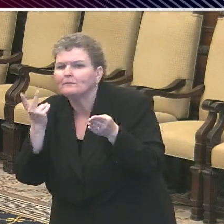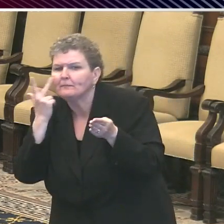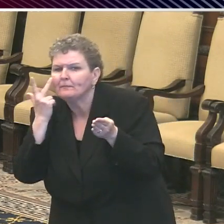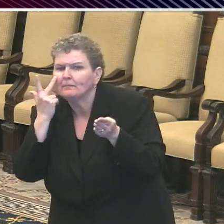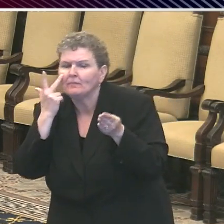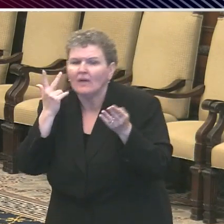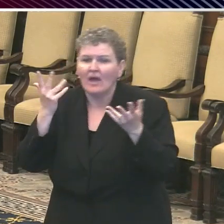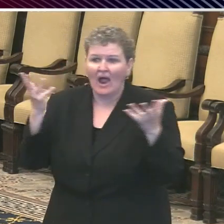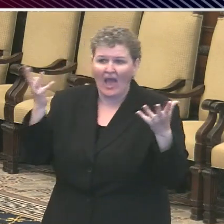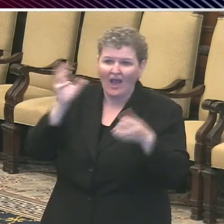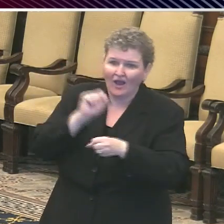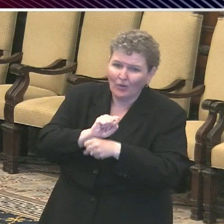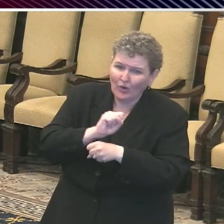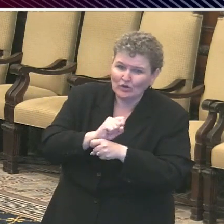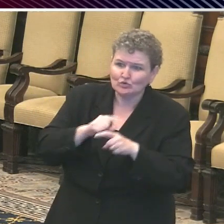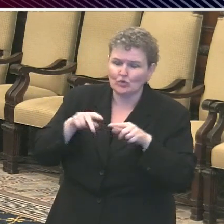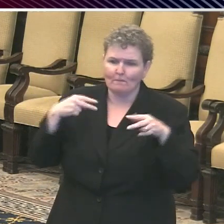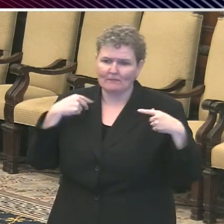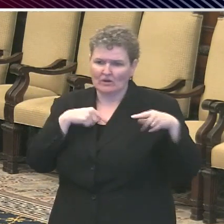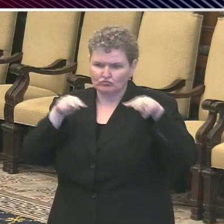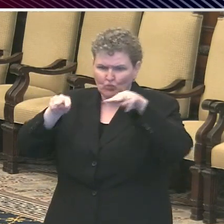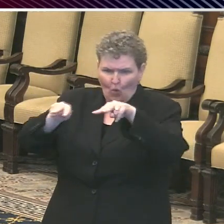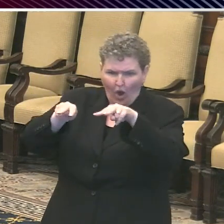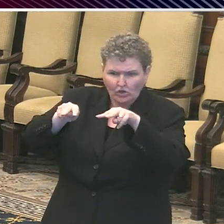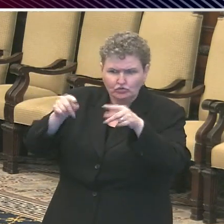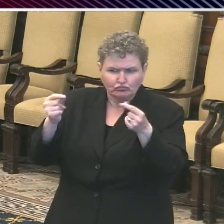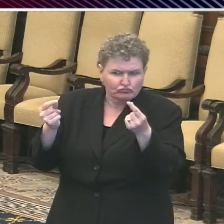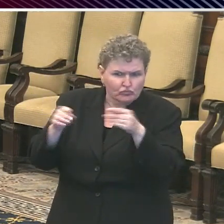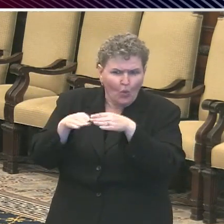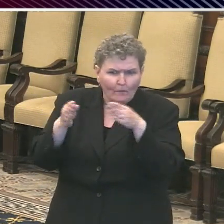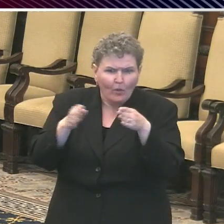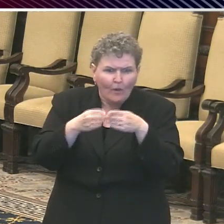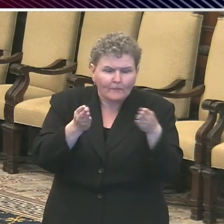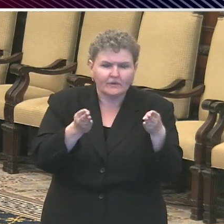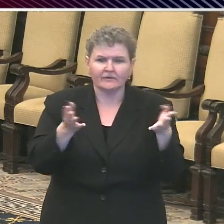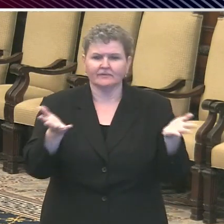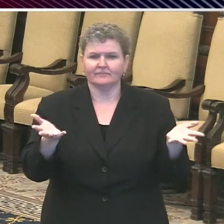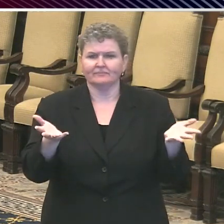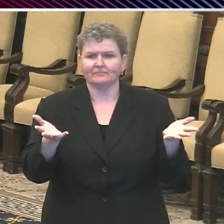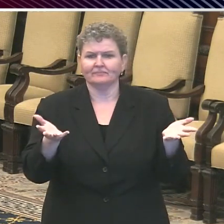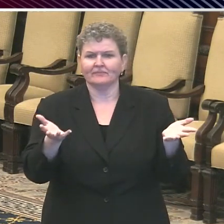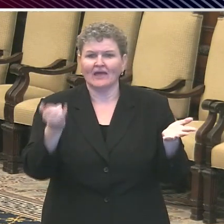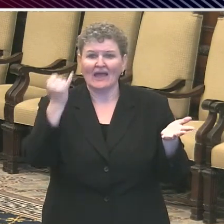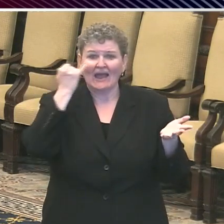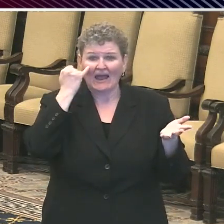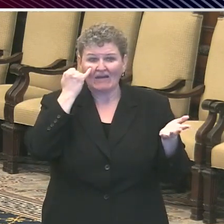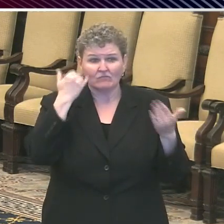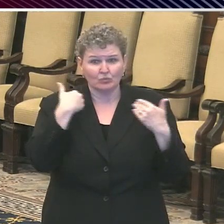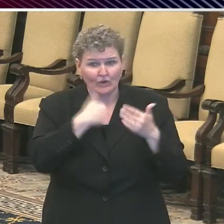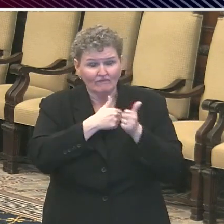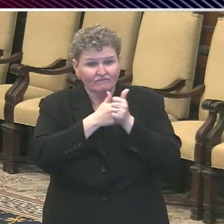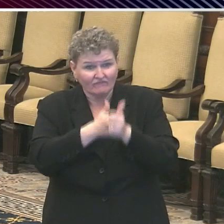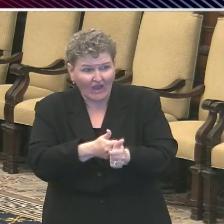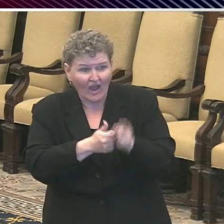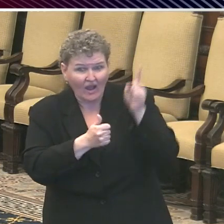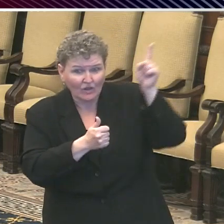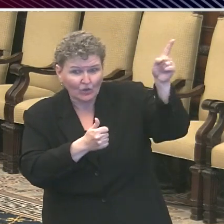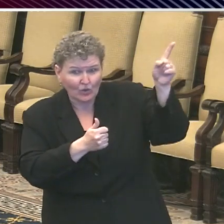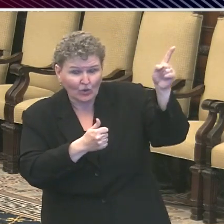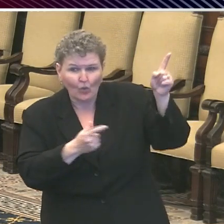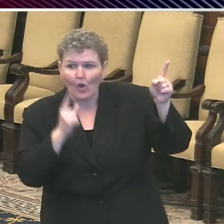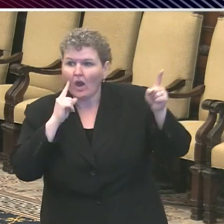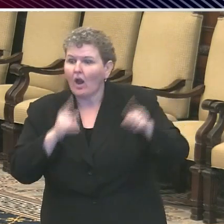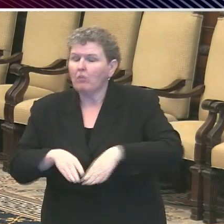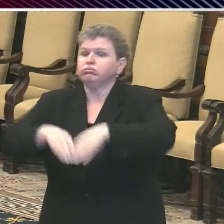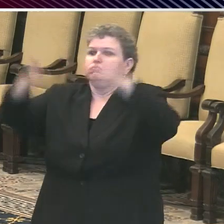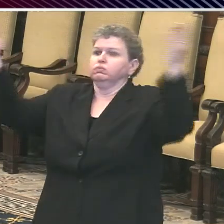and a lot of monitoring. We should recognize also the uncertainty. If it turns out that we do that, and we see an increase in viral activity, we may need to